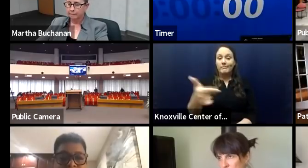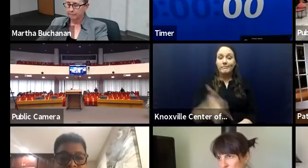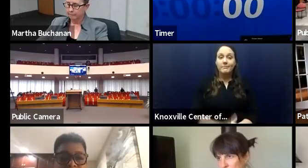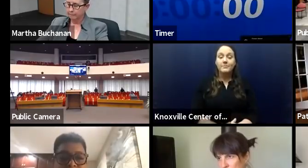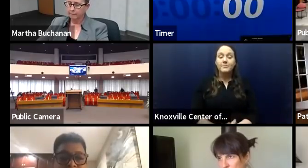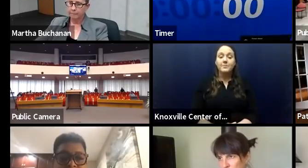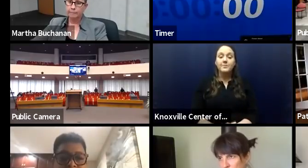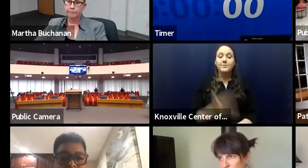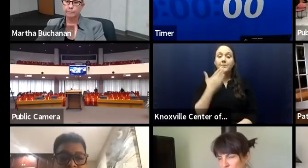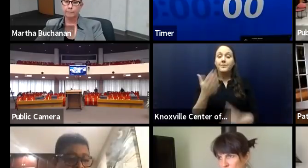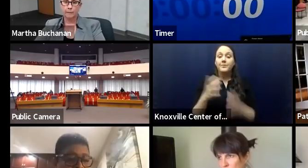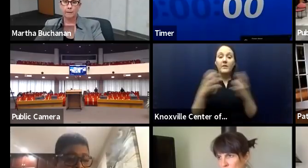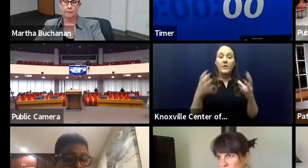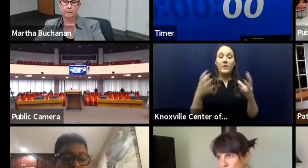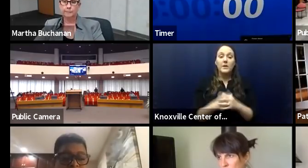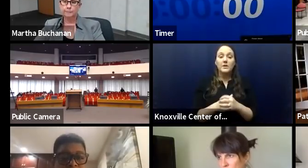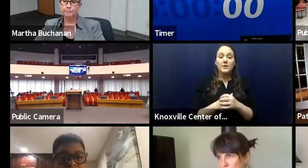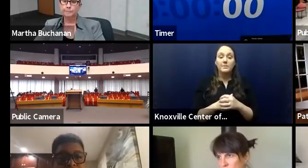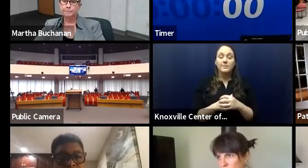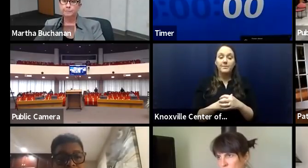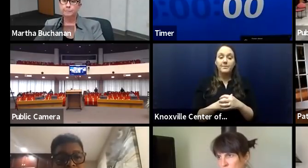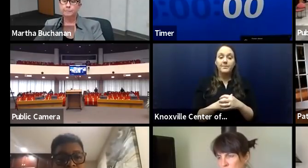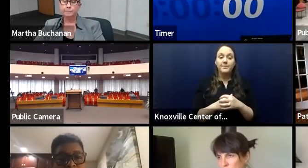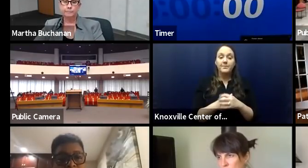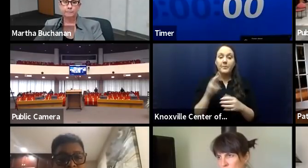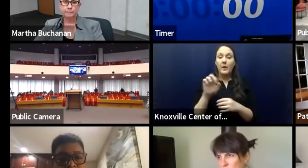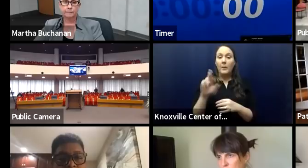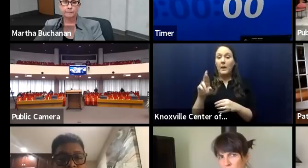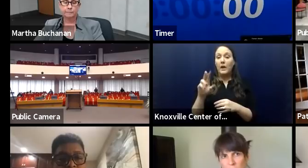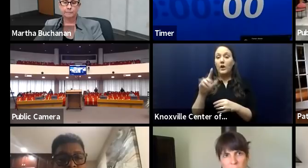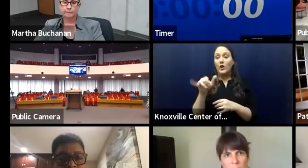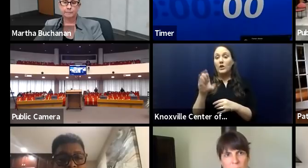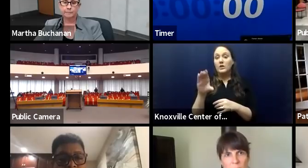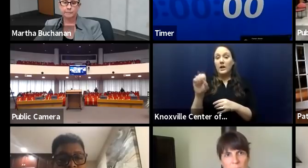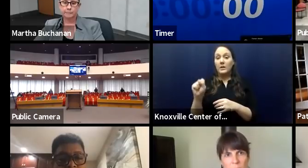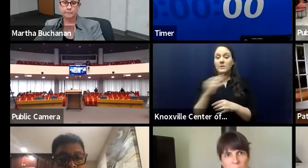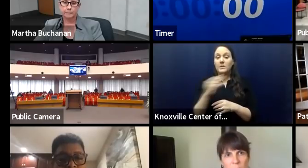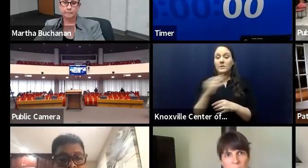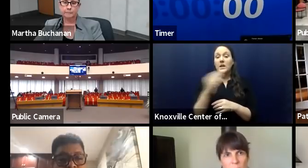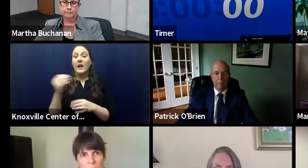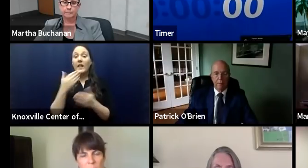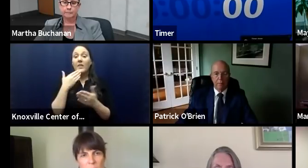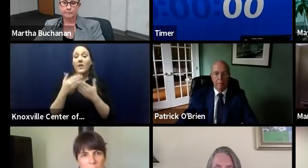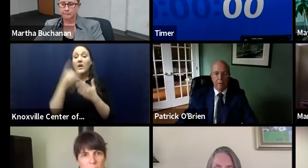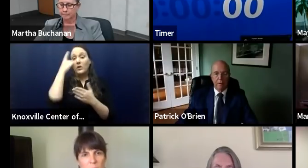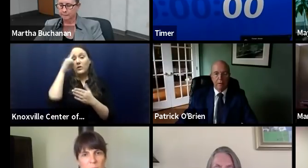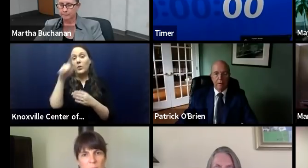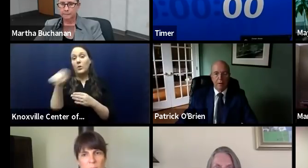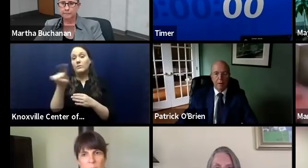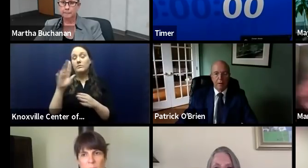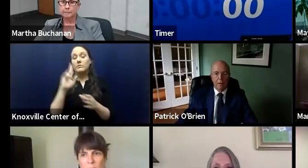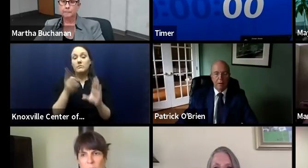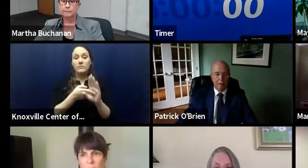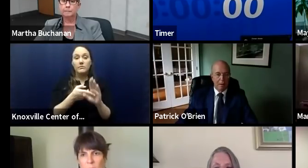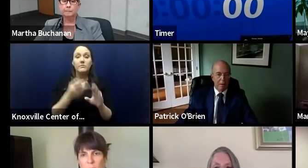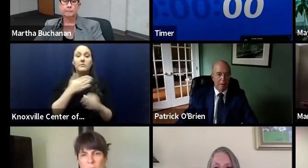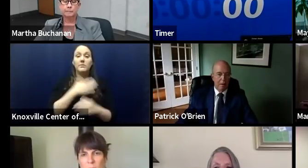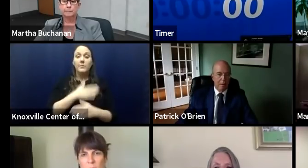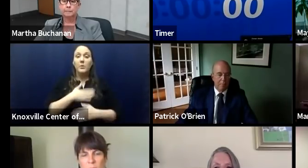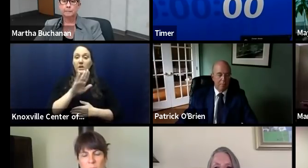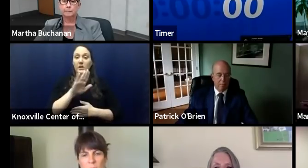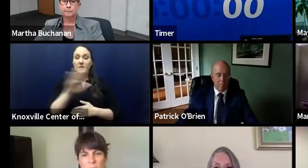you very much, Mayor Jacobson, and thanks to our participants this evening. We certainly appreciate your input.